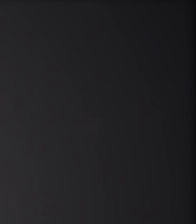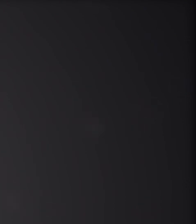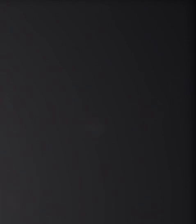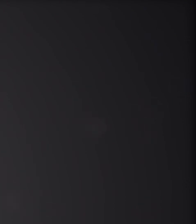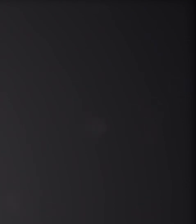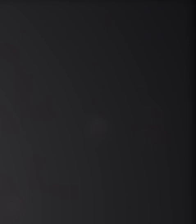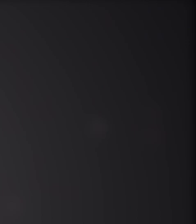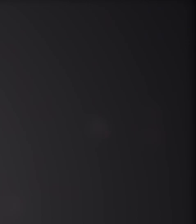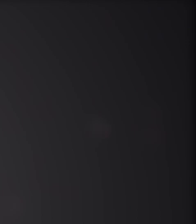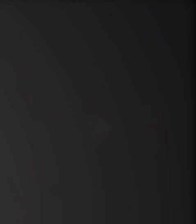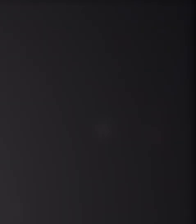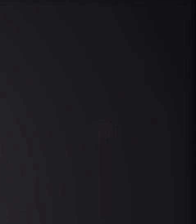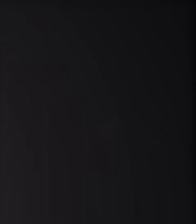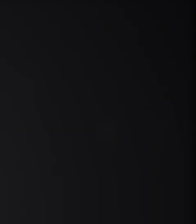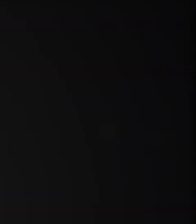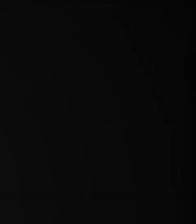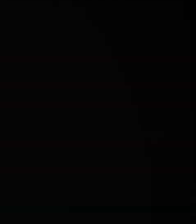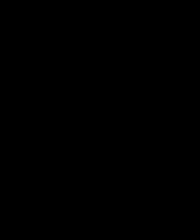cupertino.org/coronavirus.